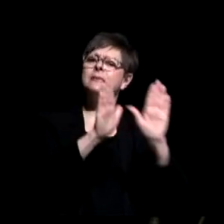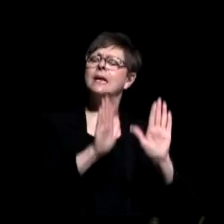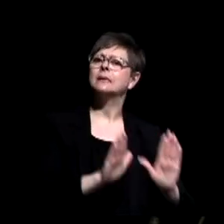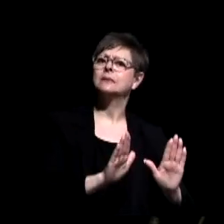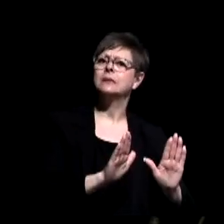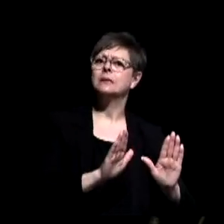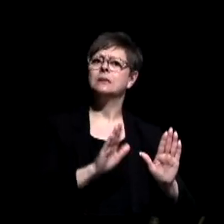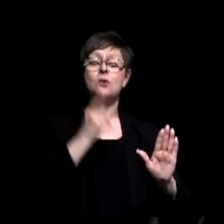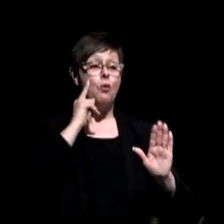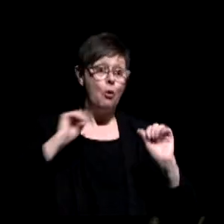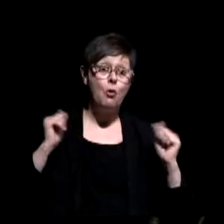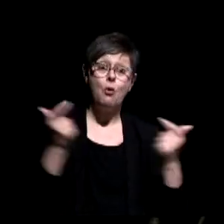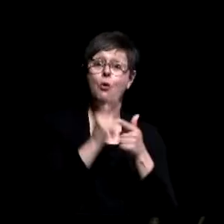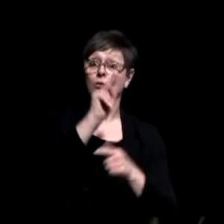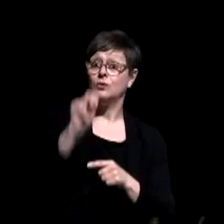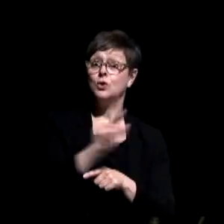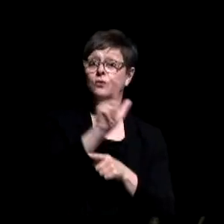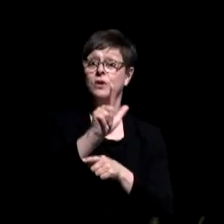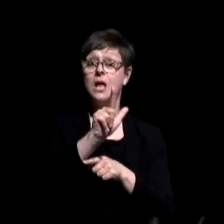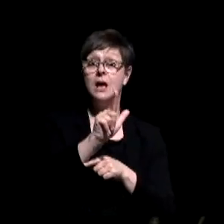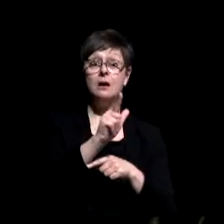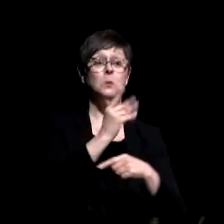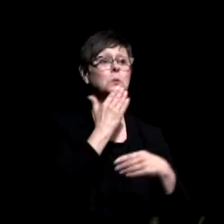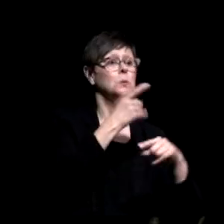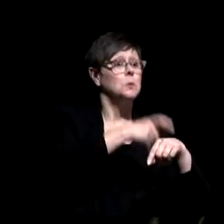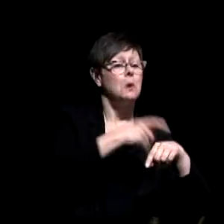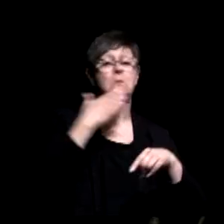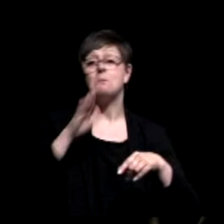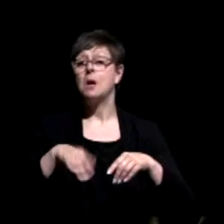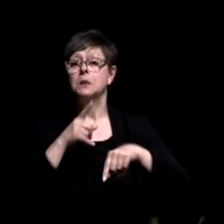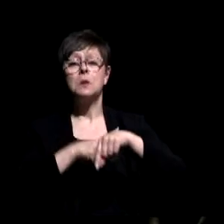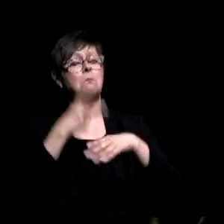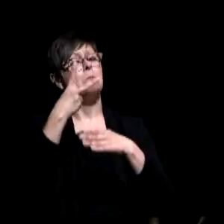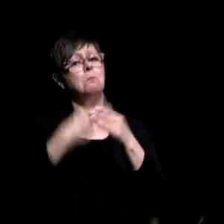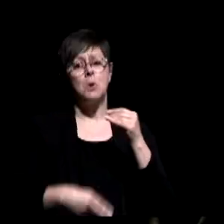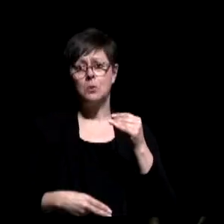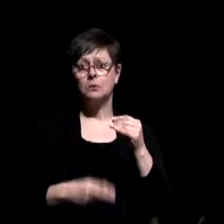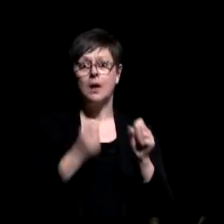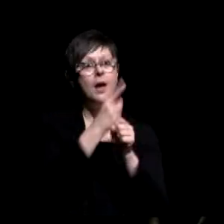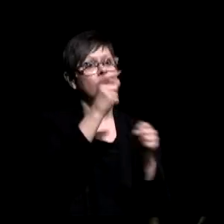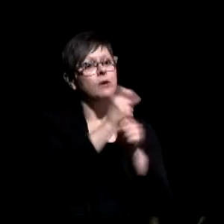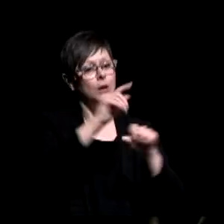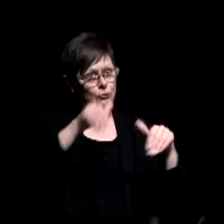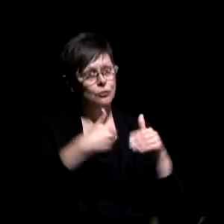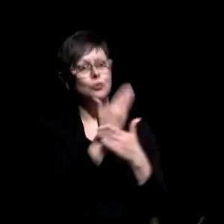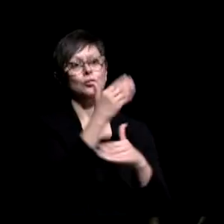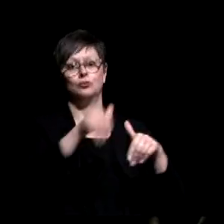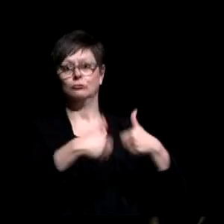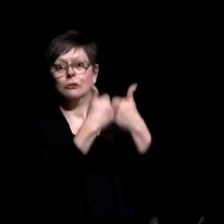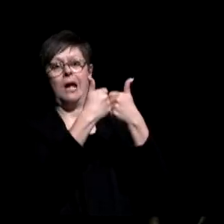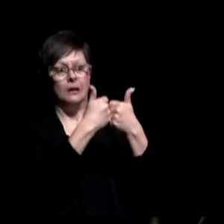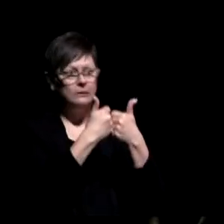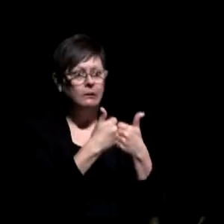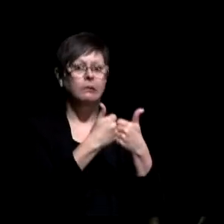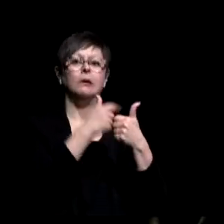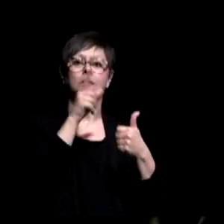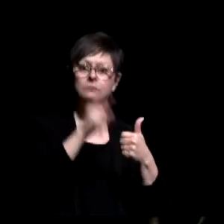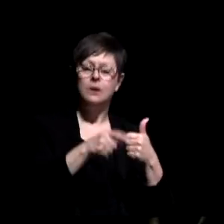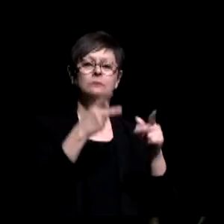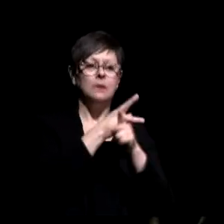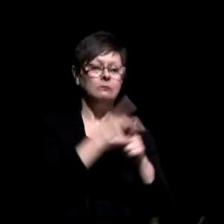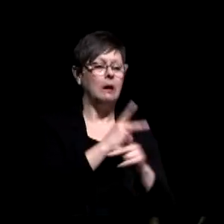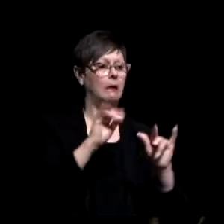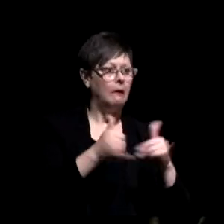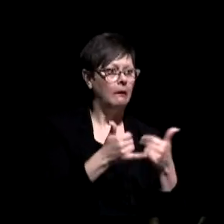corner of the province through good times and bad, and it seems that every year brings new challenges for us to address together.